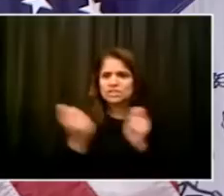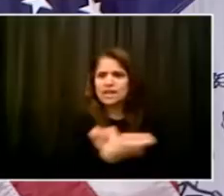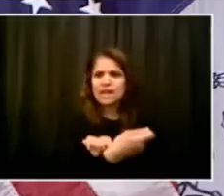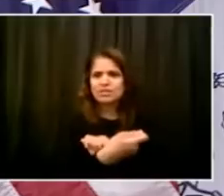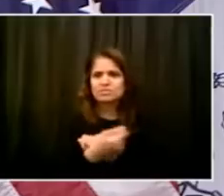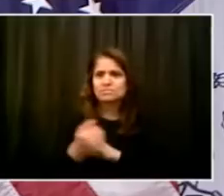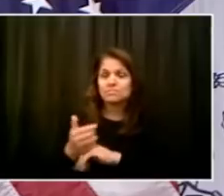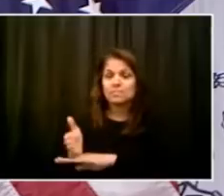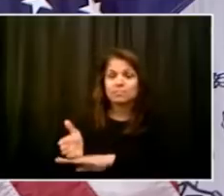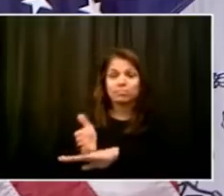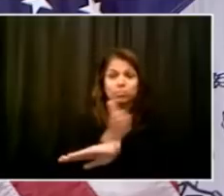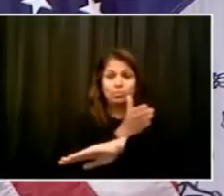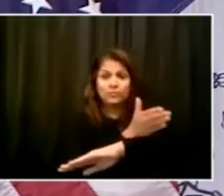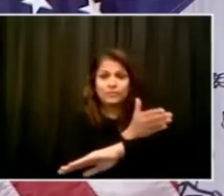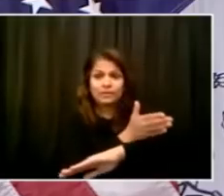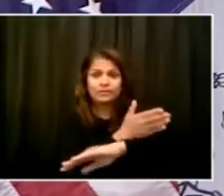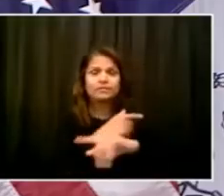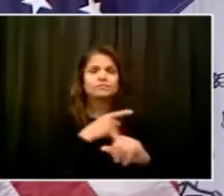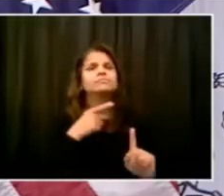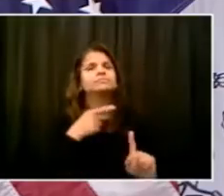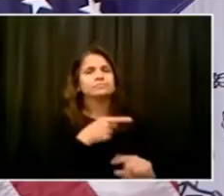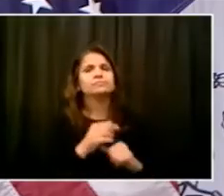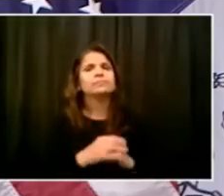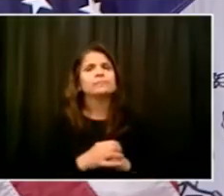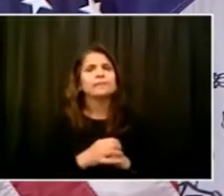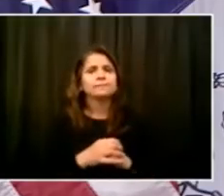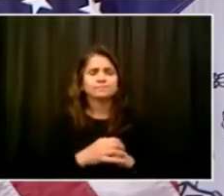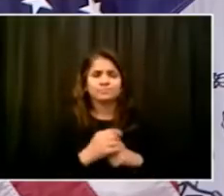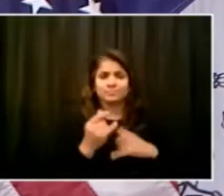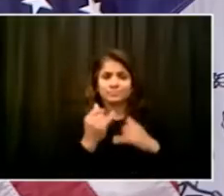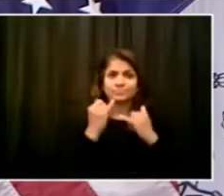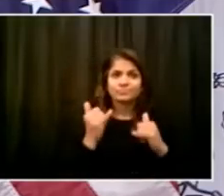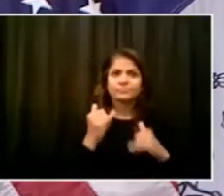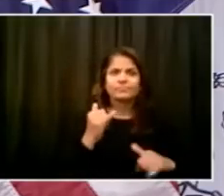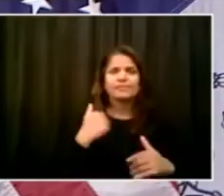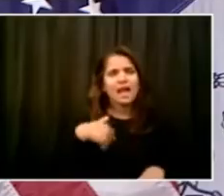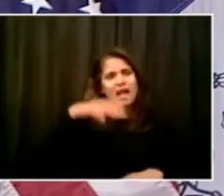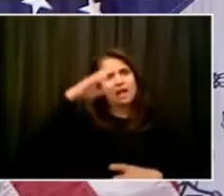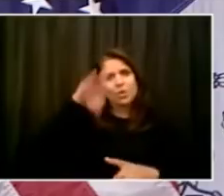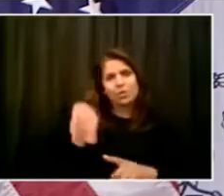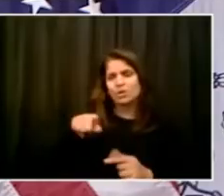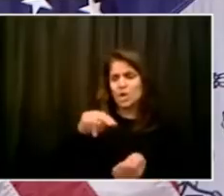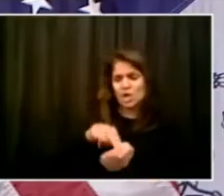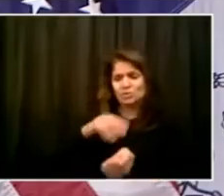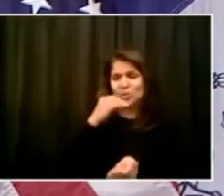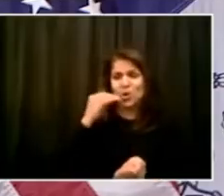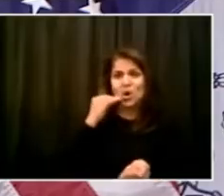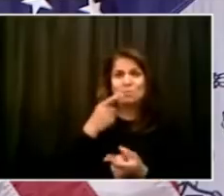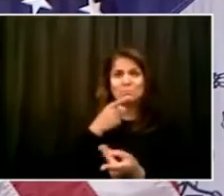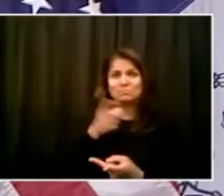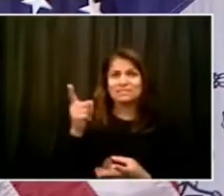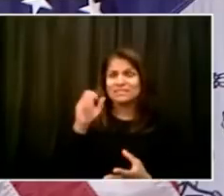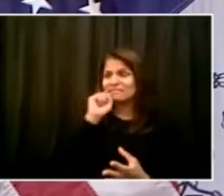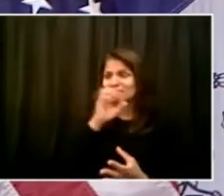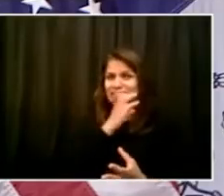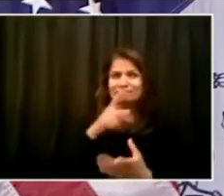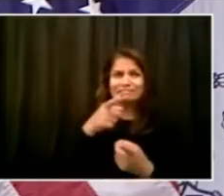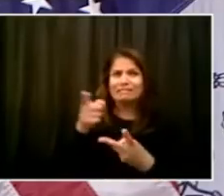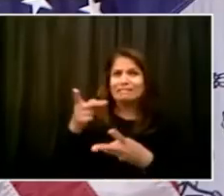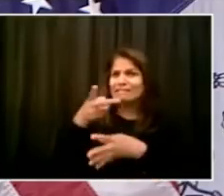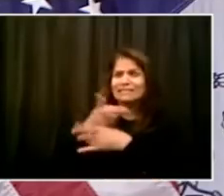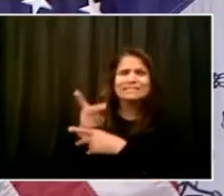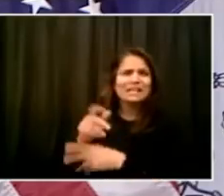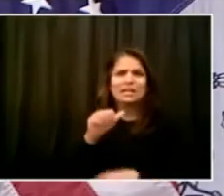good enough. So who pays? Look, I would put this in the same rubric as universal health care, Marcia. We need to come out of